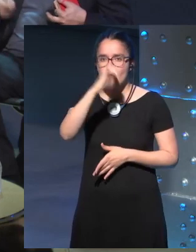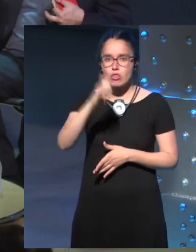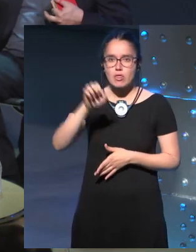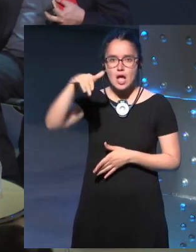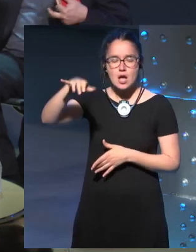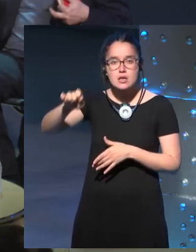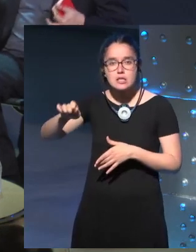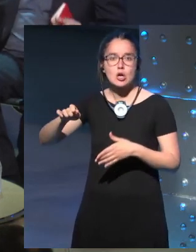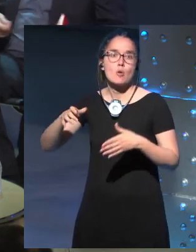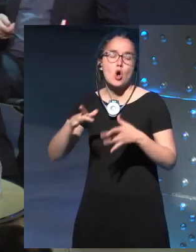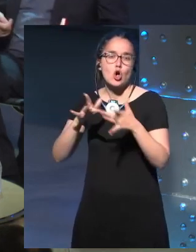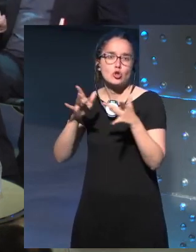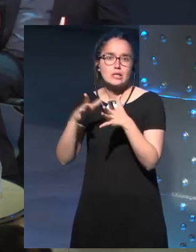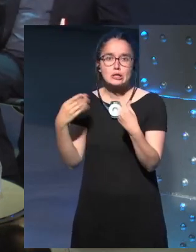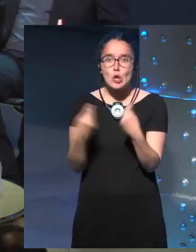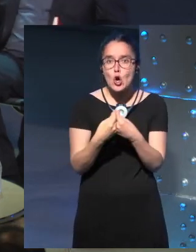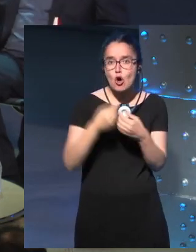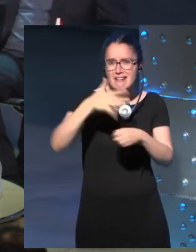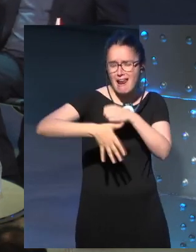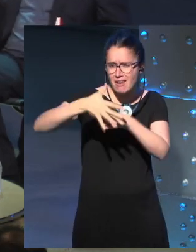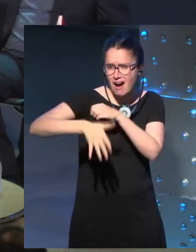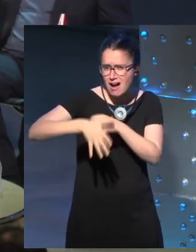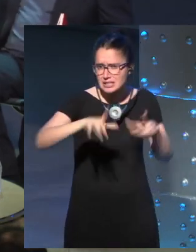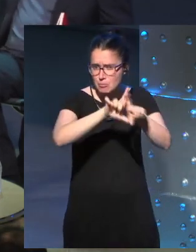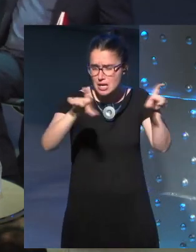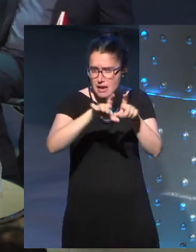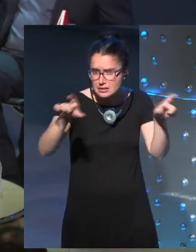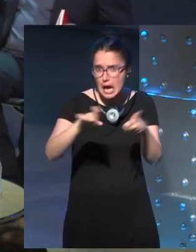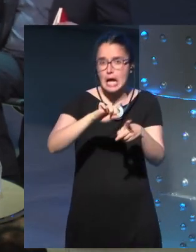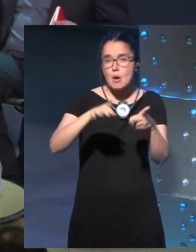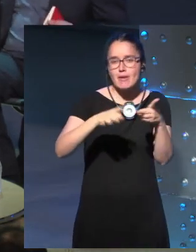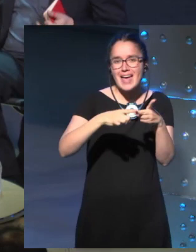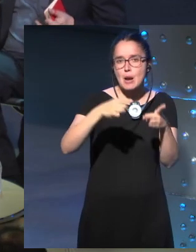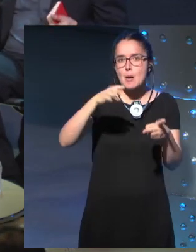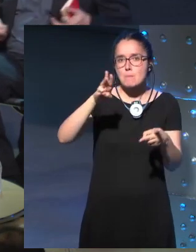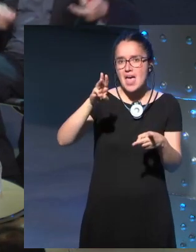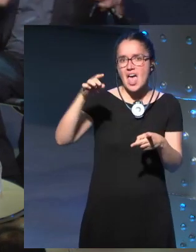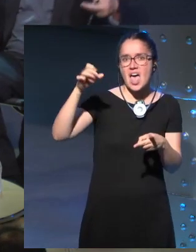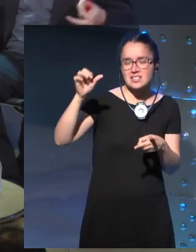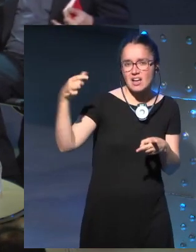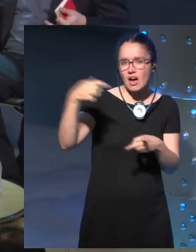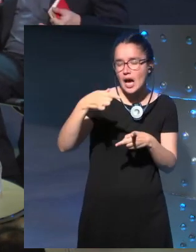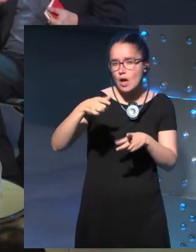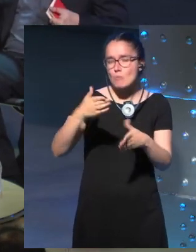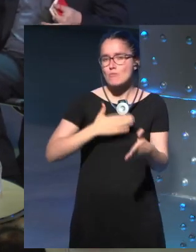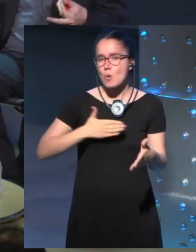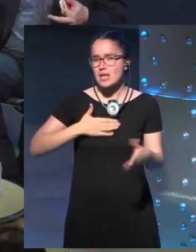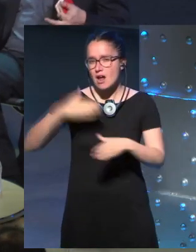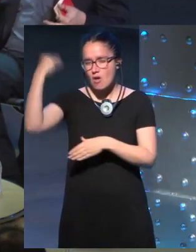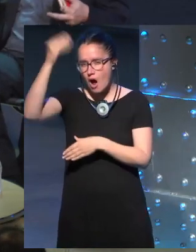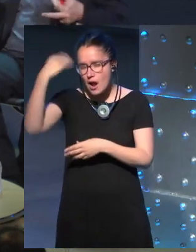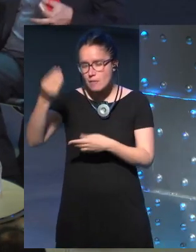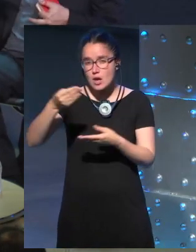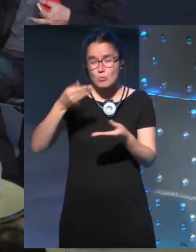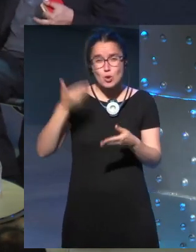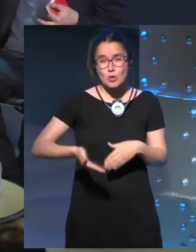to be successful because they are in touch with Gazprom and computing. It will be very important that Paris Saint-Germain has an owner from